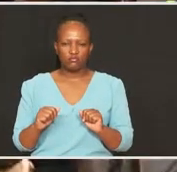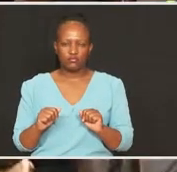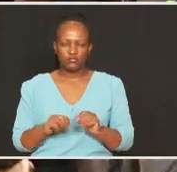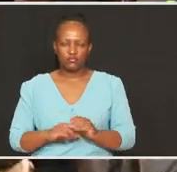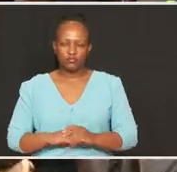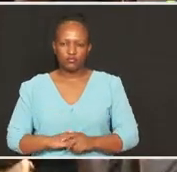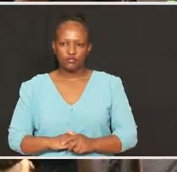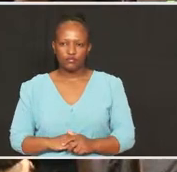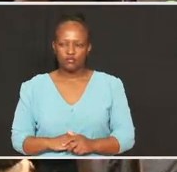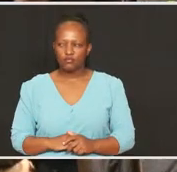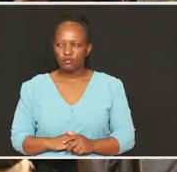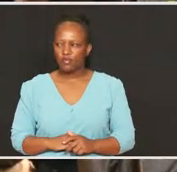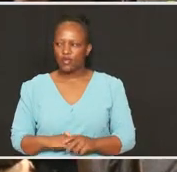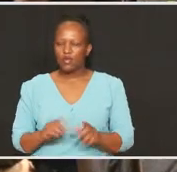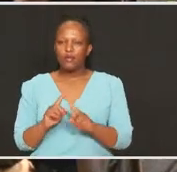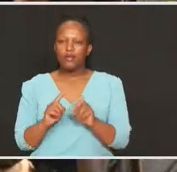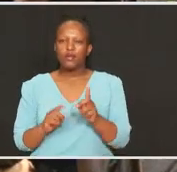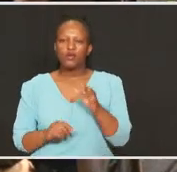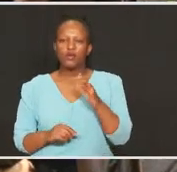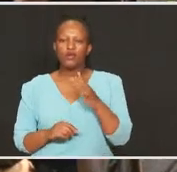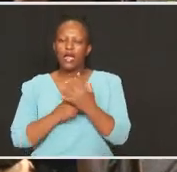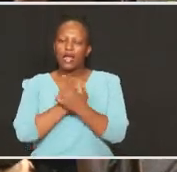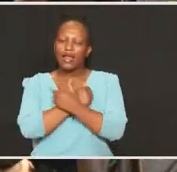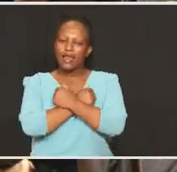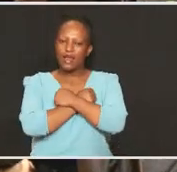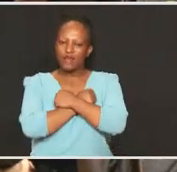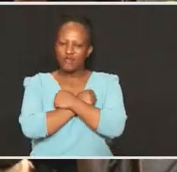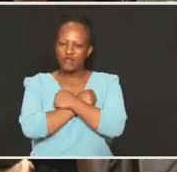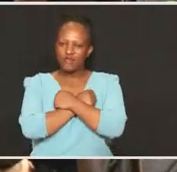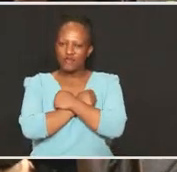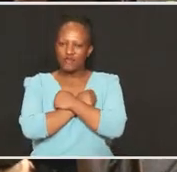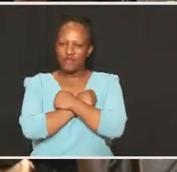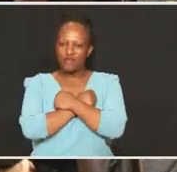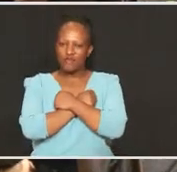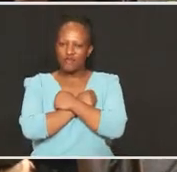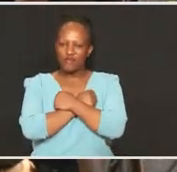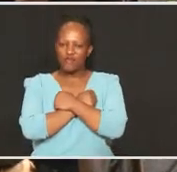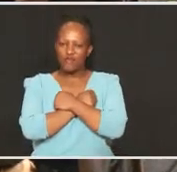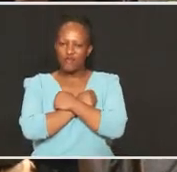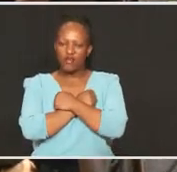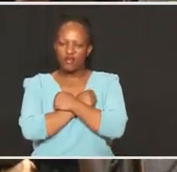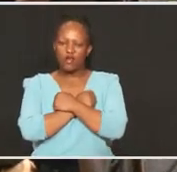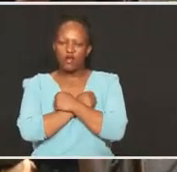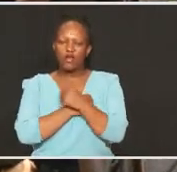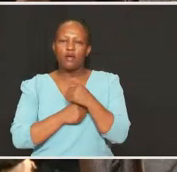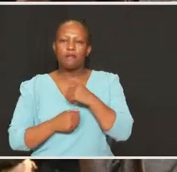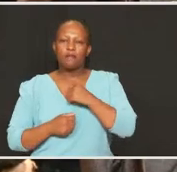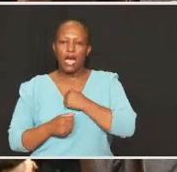when the love for my natural responsibility